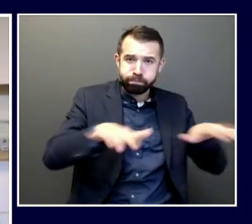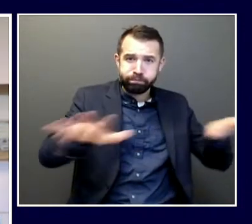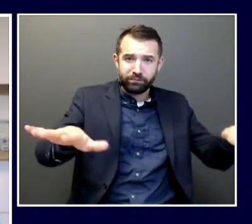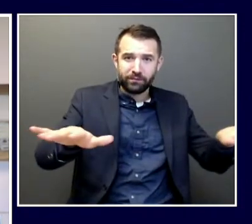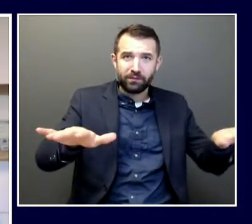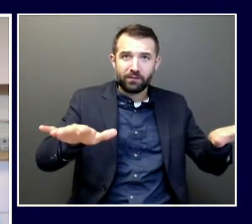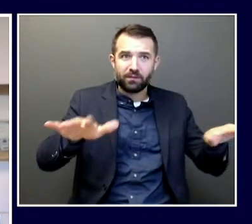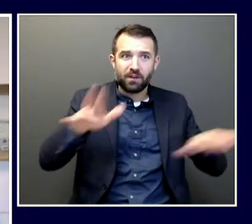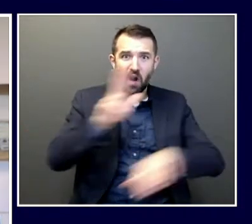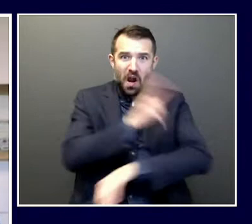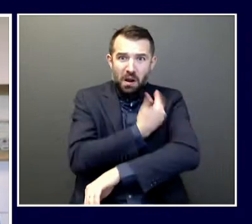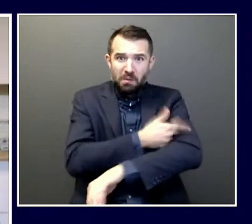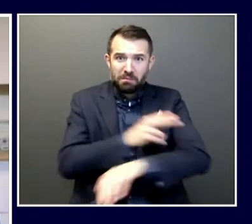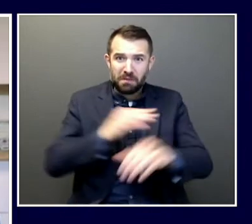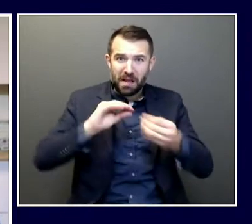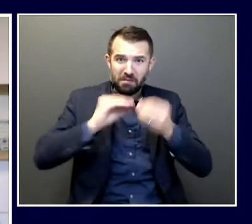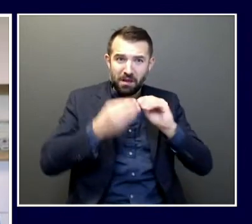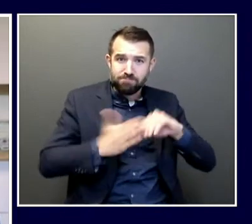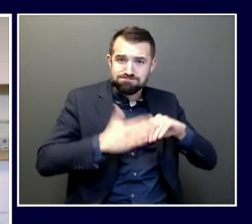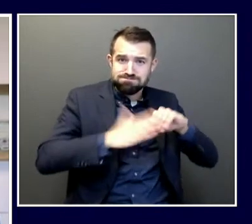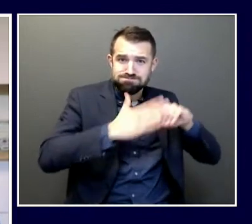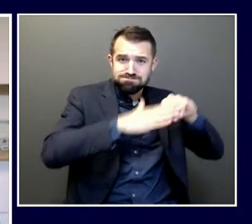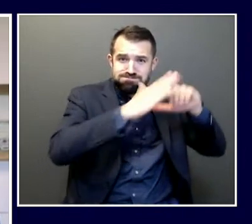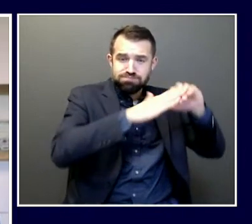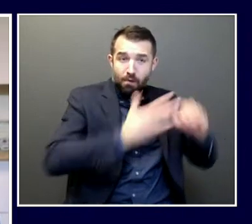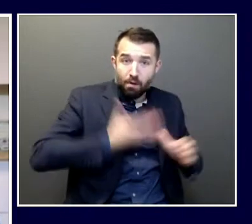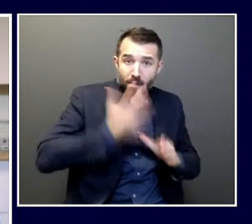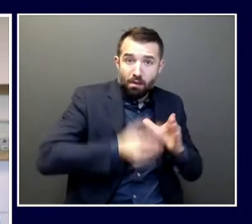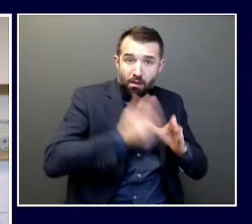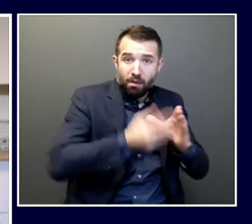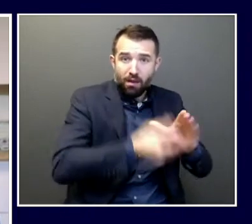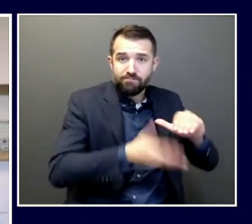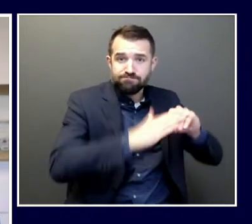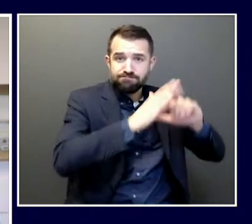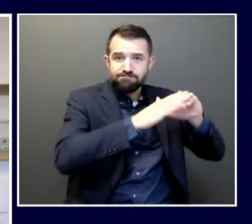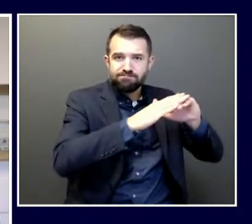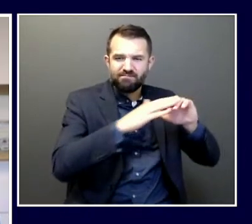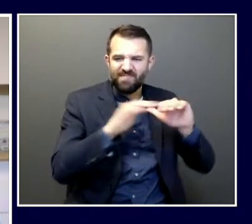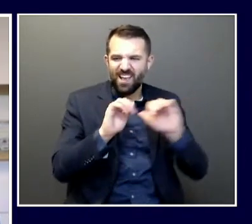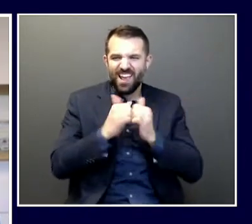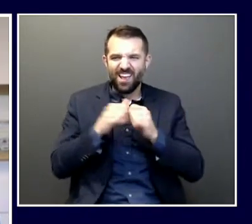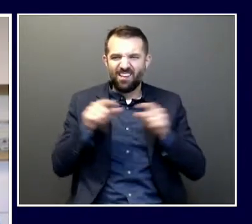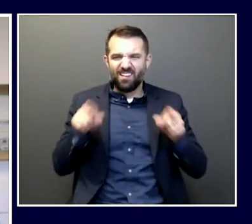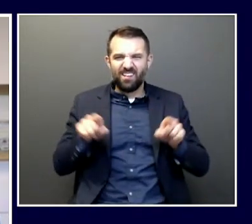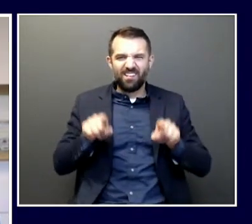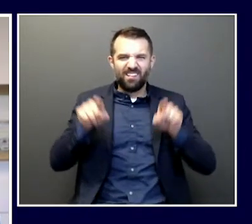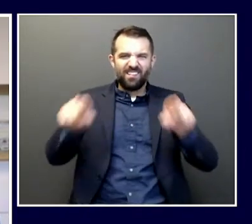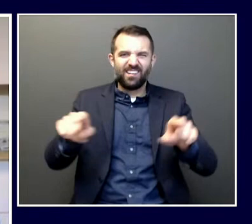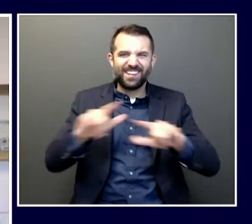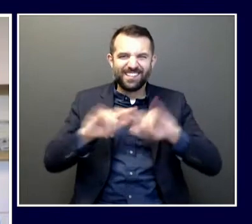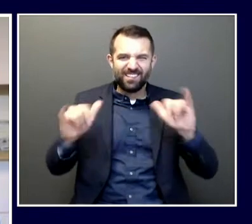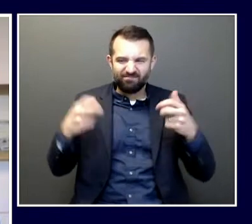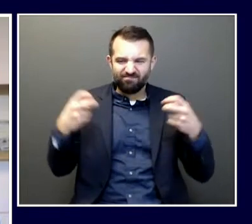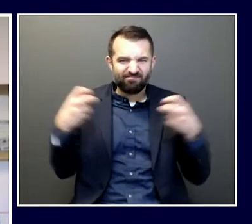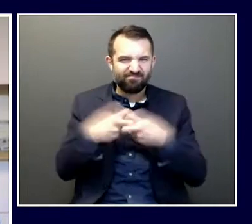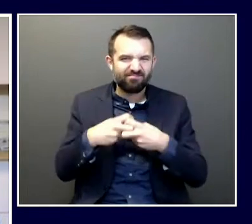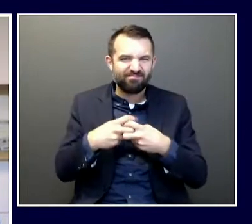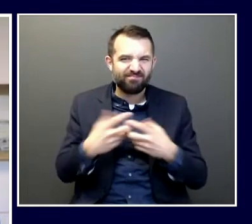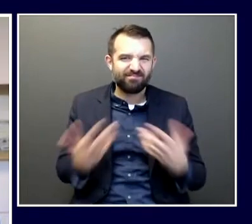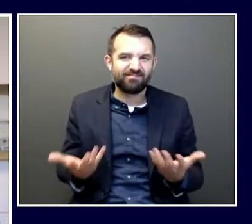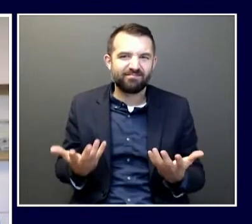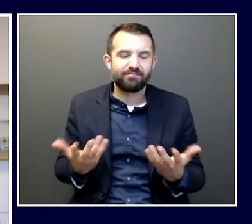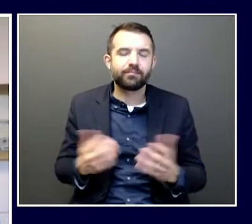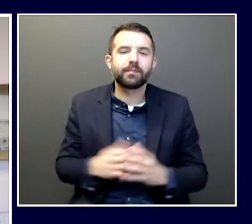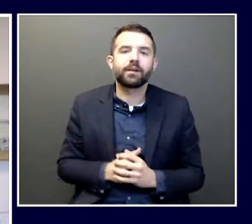hospitalizations, and sadly, even deaths. There are a number of reasons when taken together help explain what